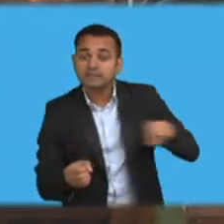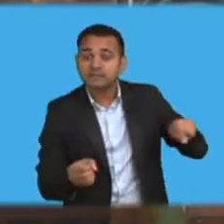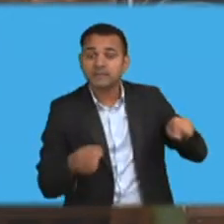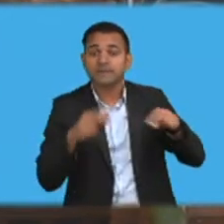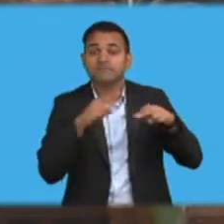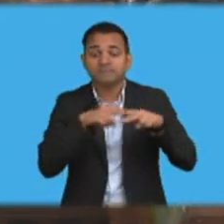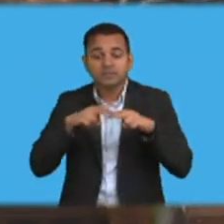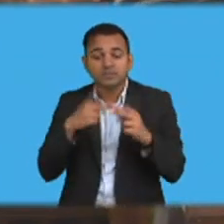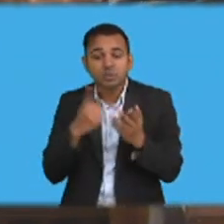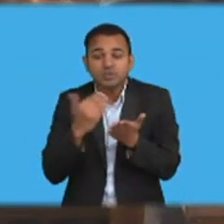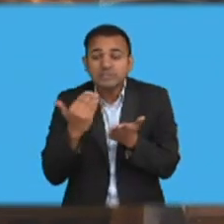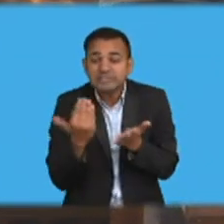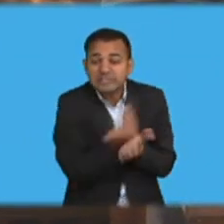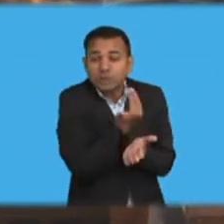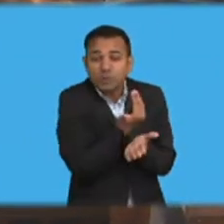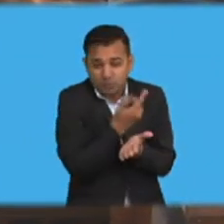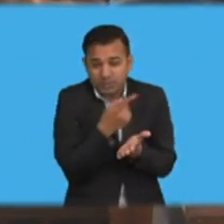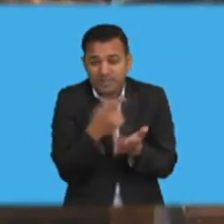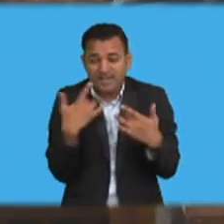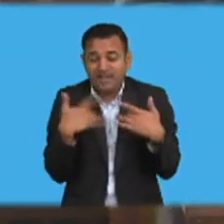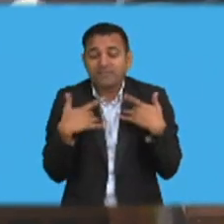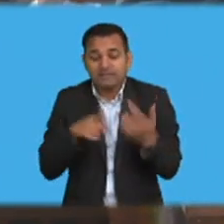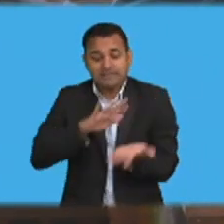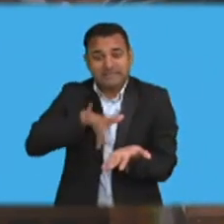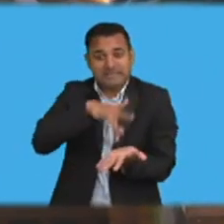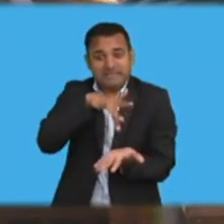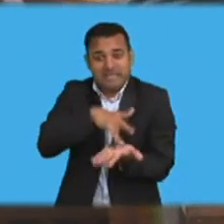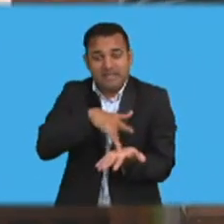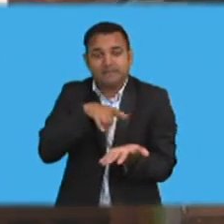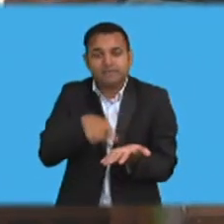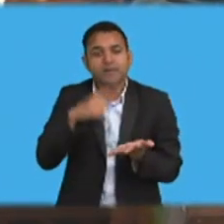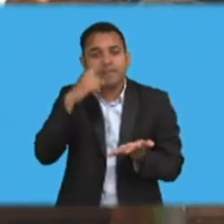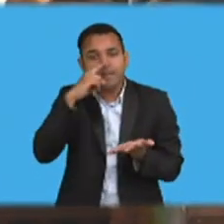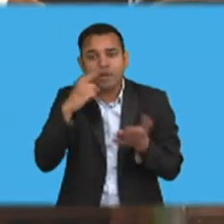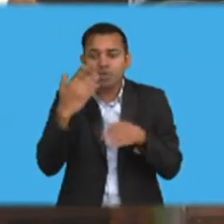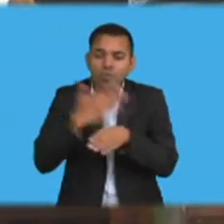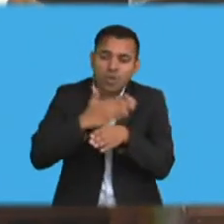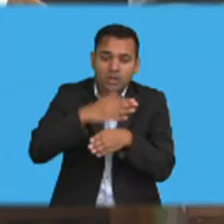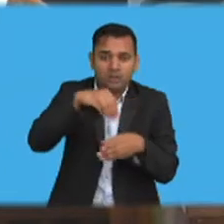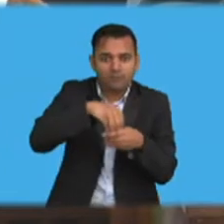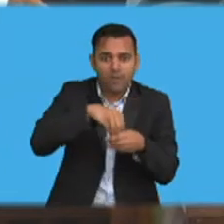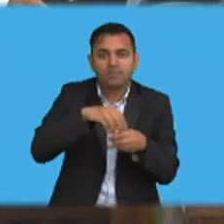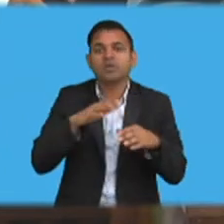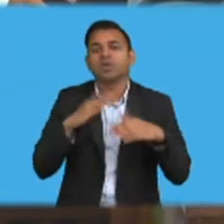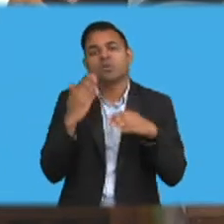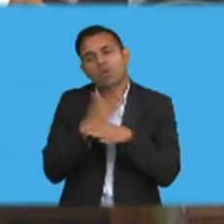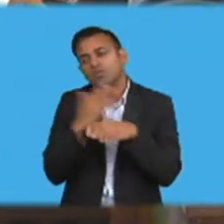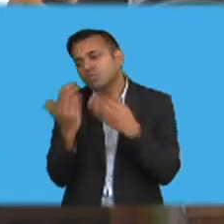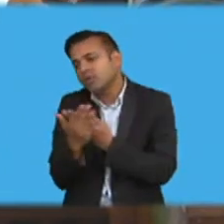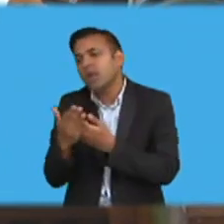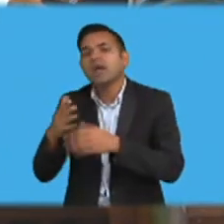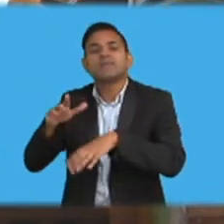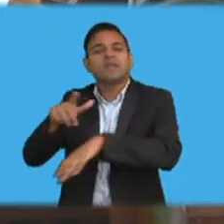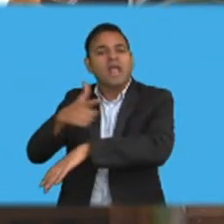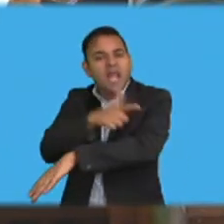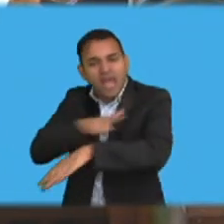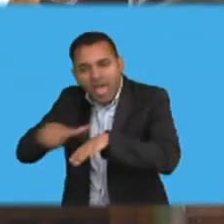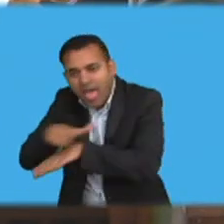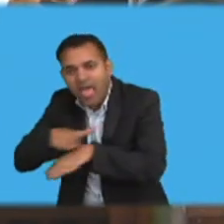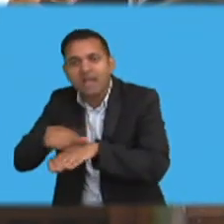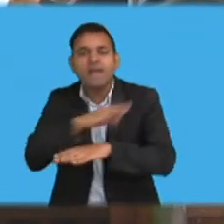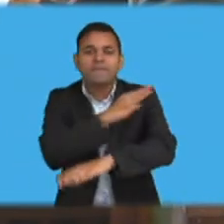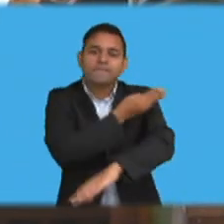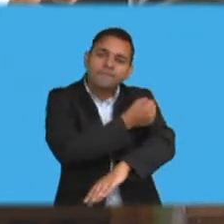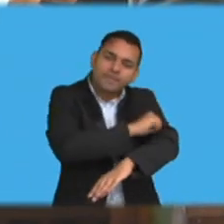subsequent alignment of the 3 classes of search and rescue, namely land, maritime, and aeronautical search